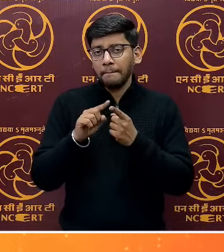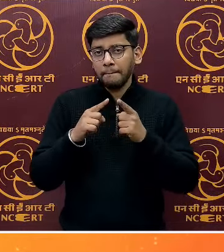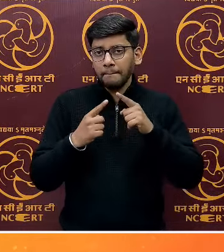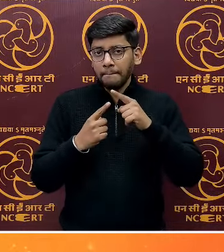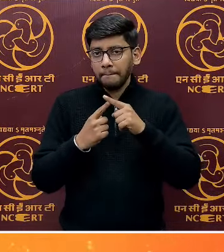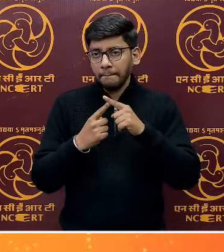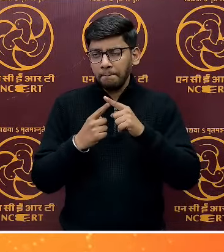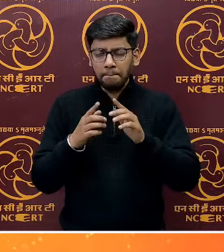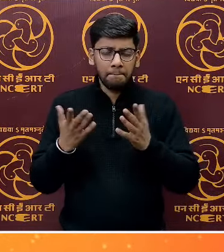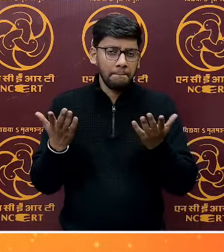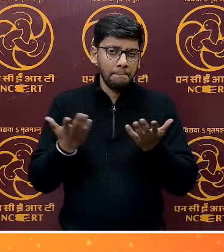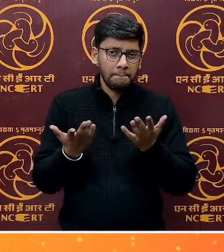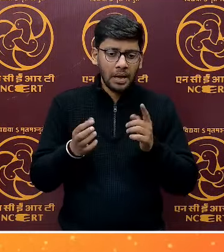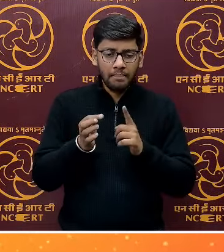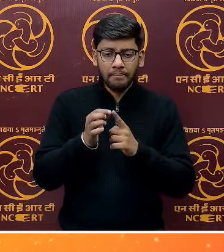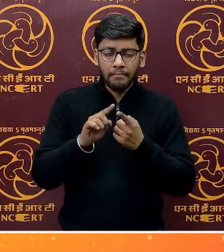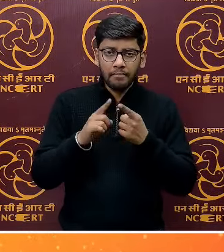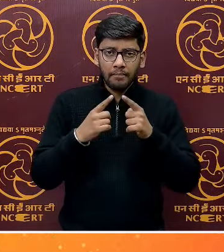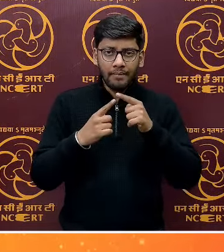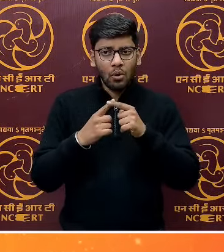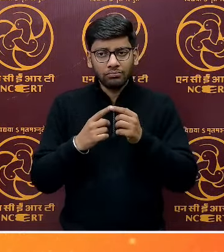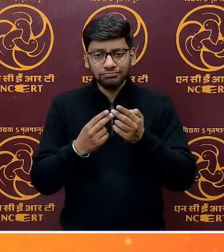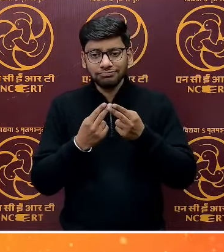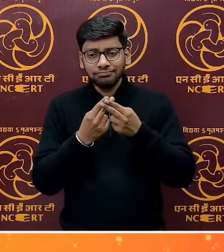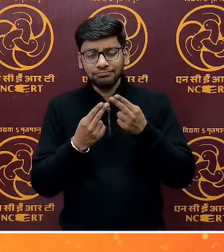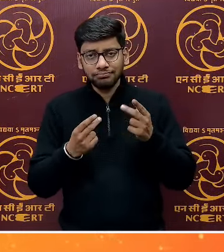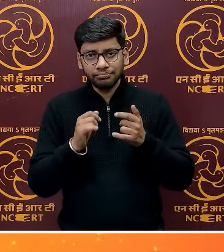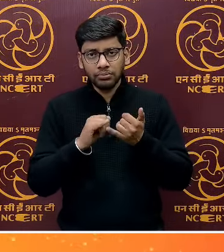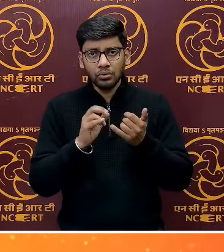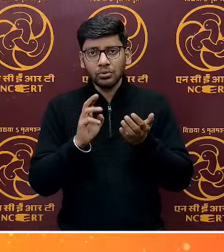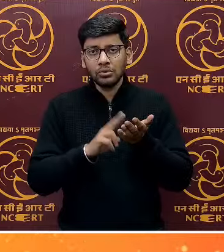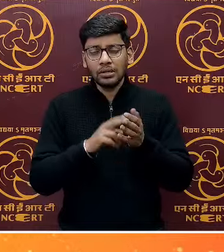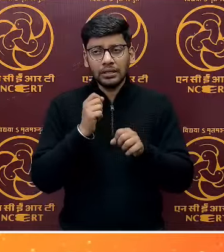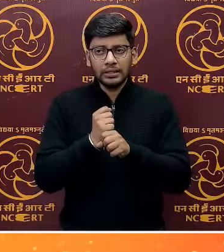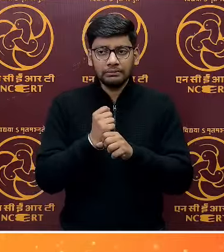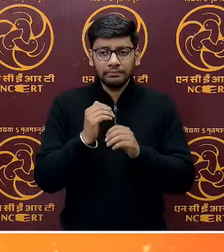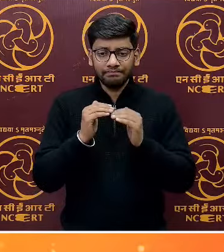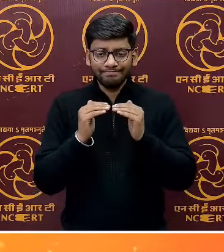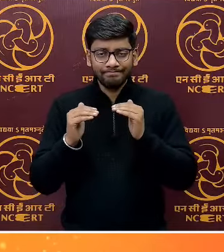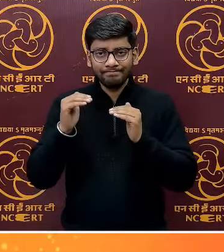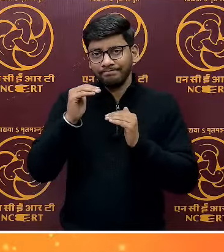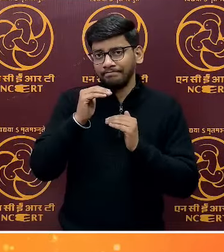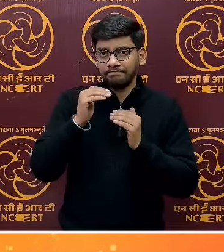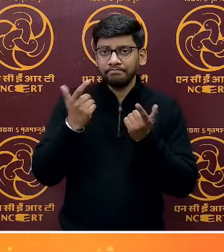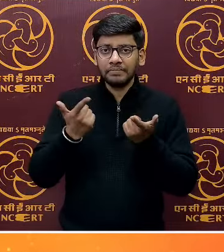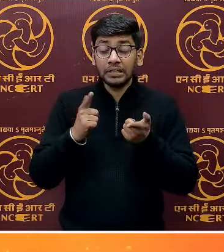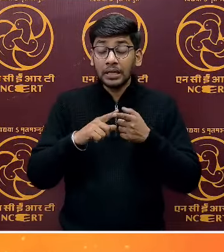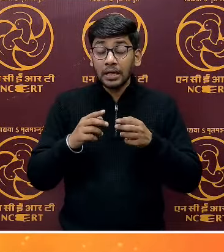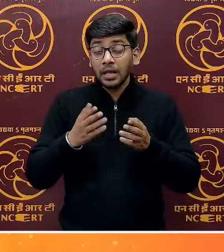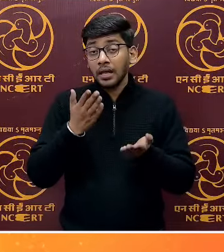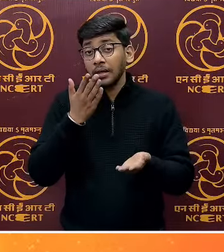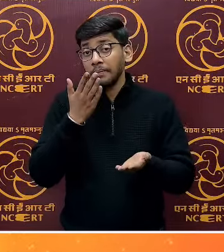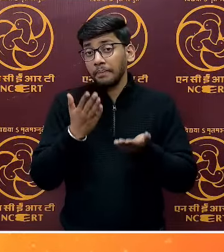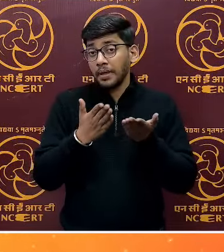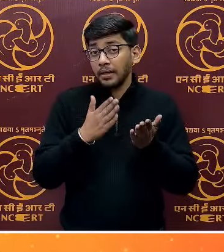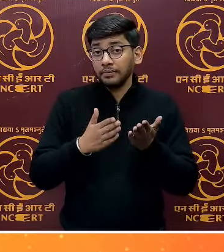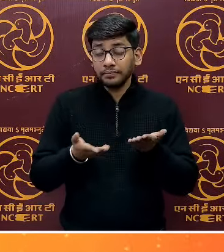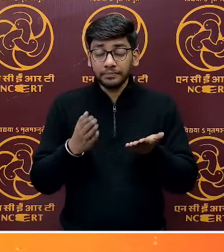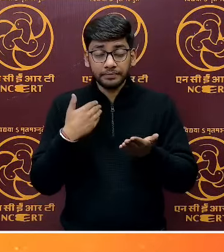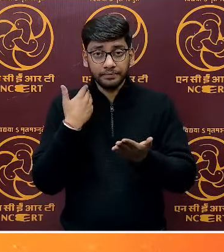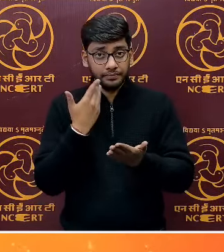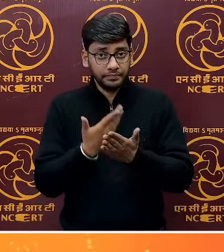how poetry or songs or music takes you to a certain height inside your mind, which you may not be able to attain